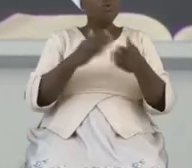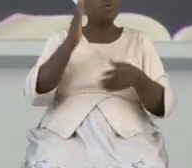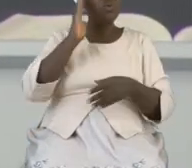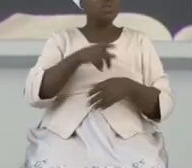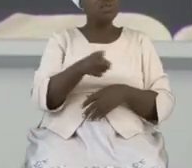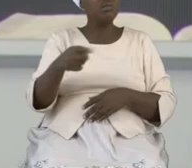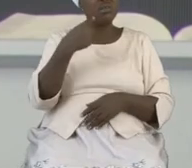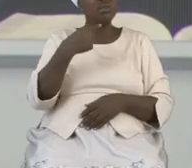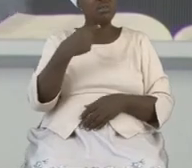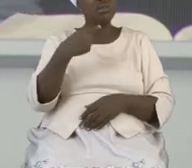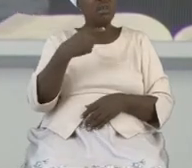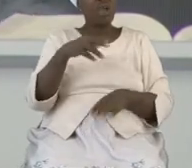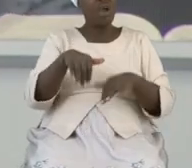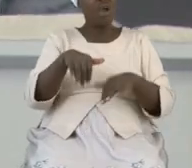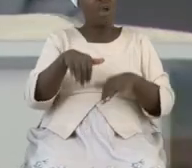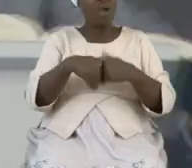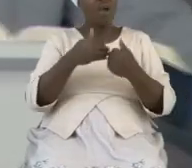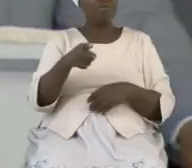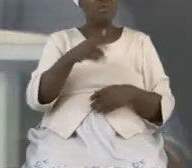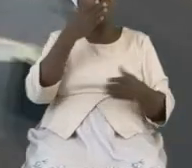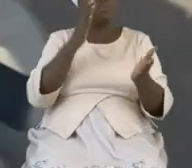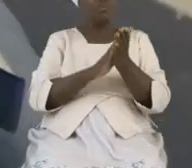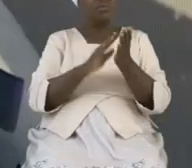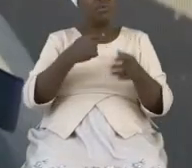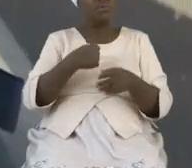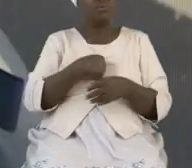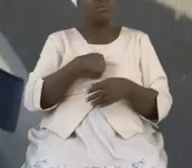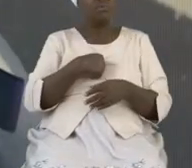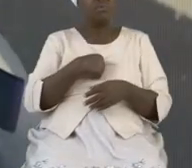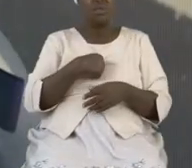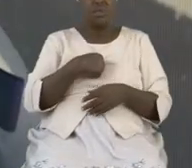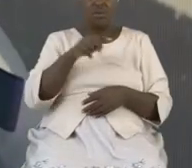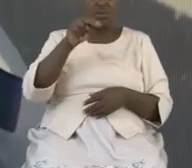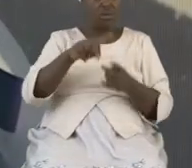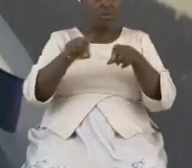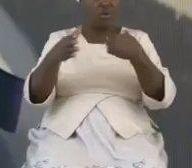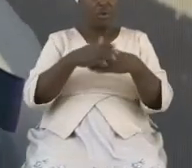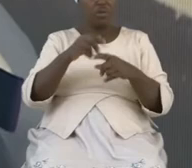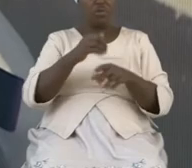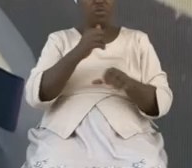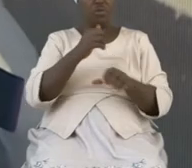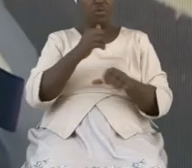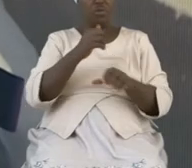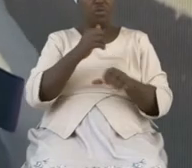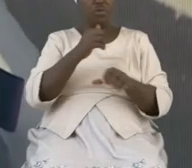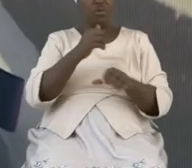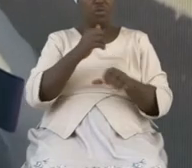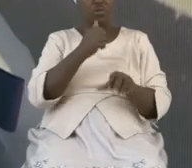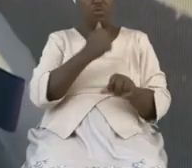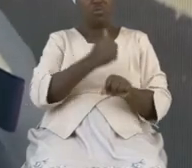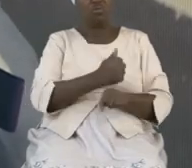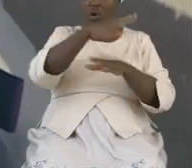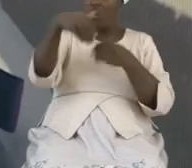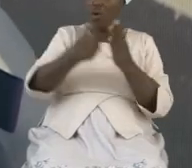How will they pump me up? You need to go back to Calvary. For all that is in the world,